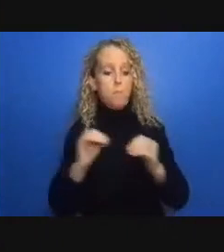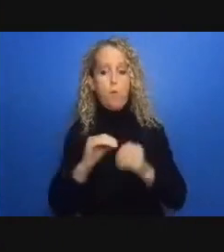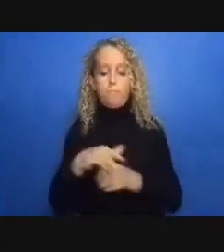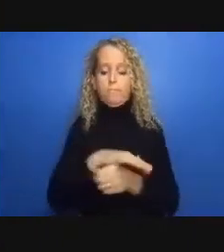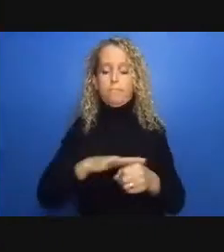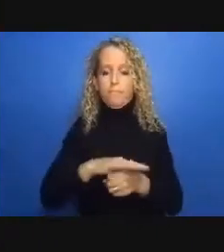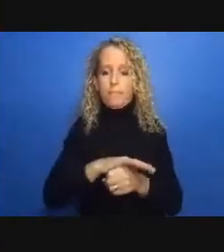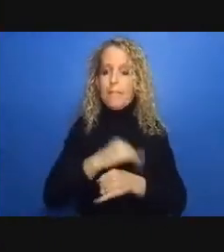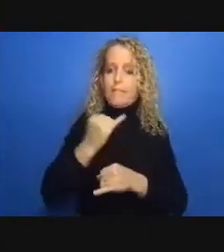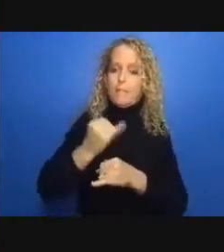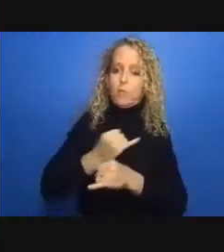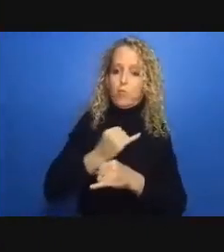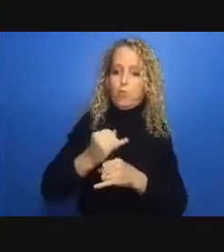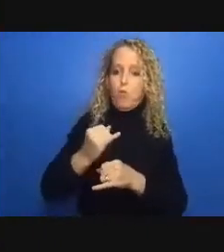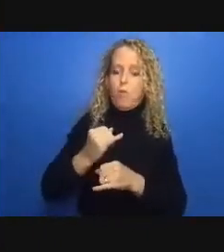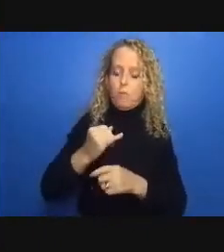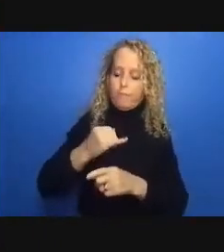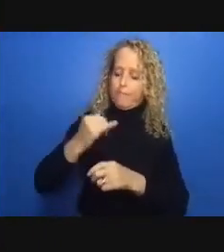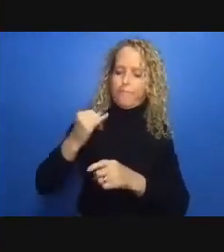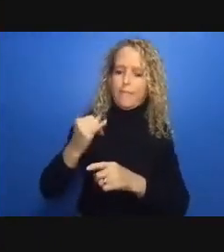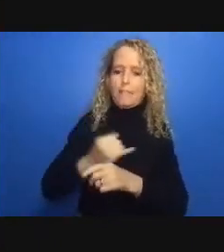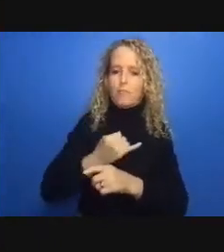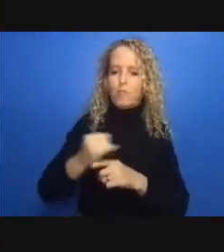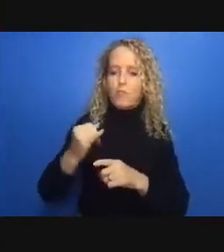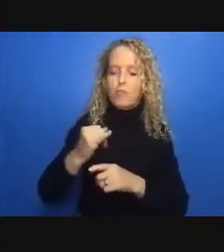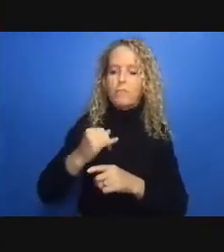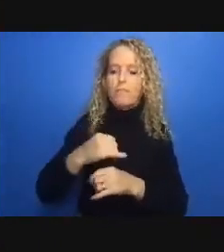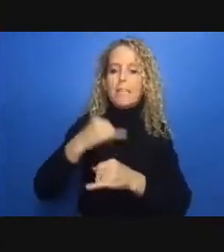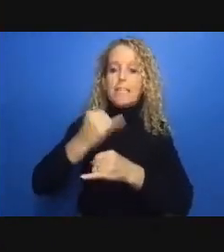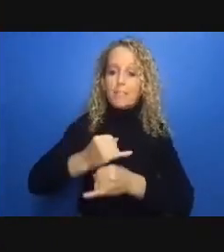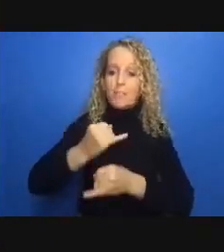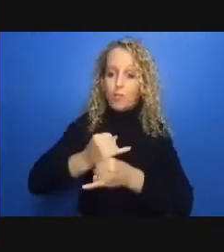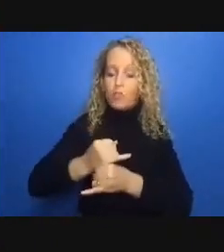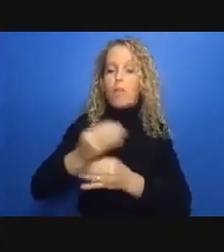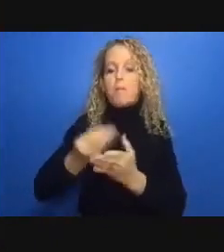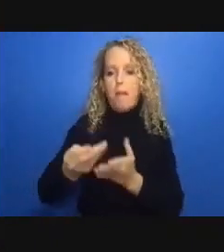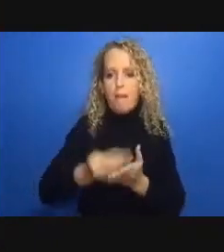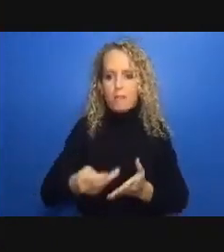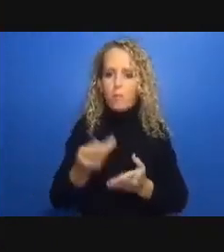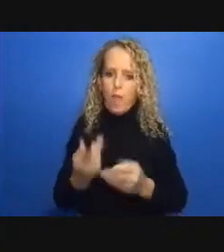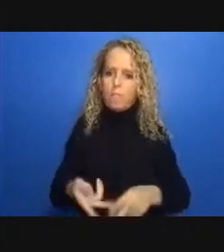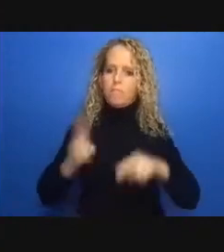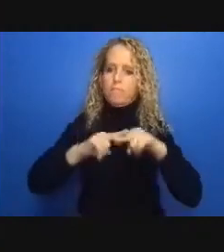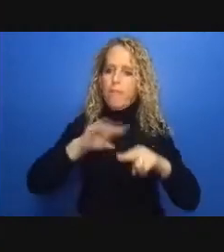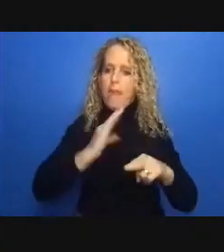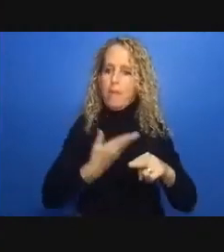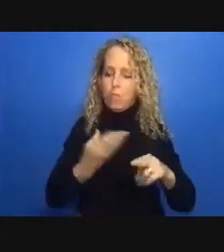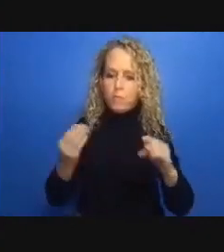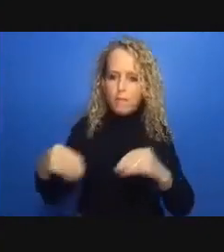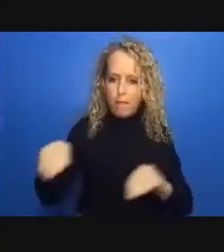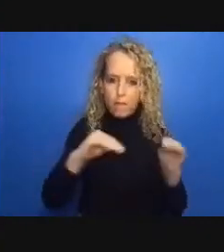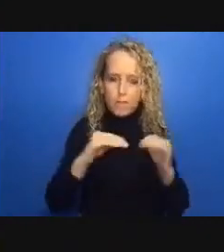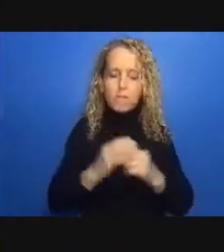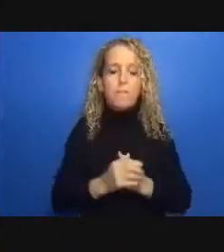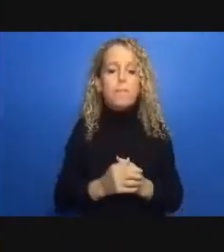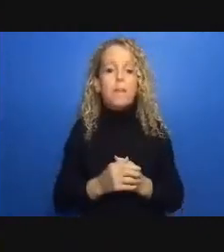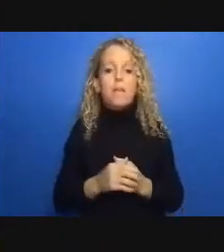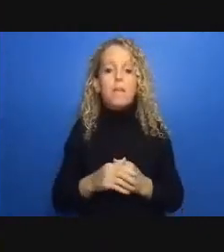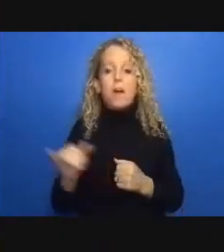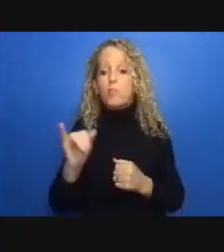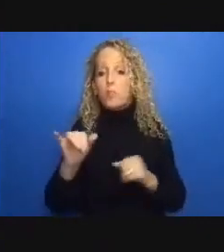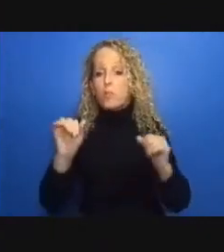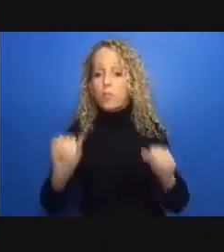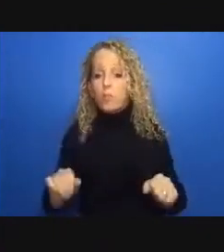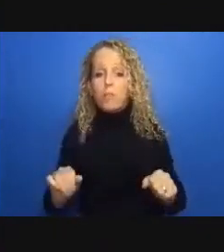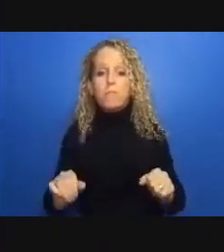so thereby reduce imports and boost our local sales. Supports also could be targeted to alternative strategies like